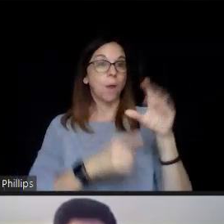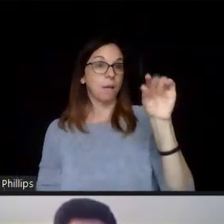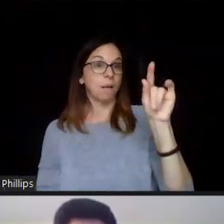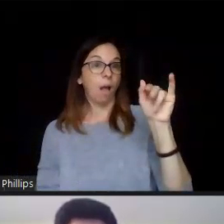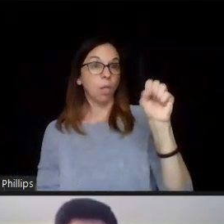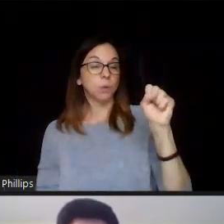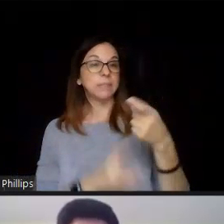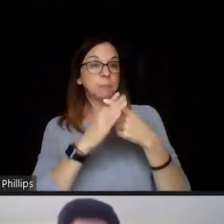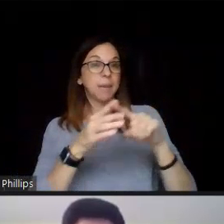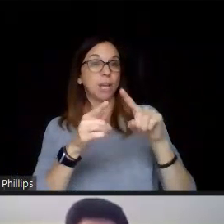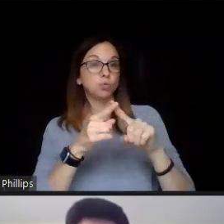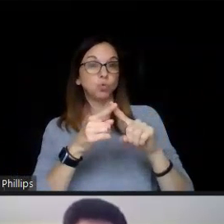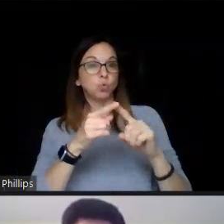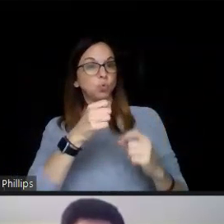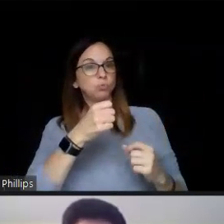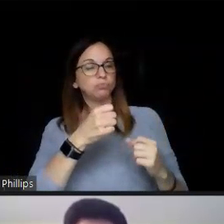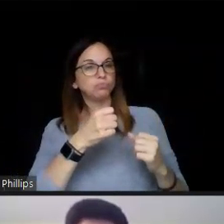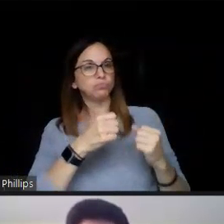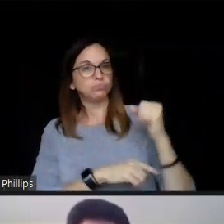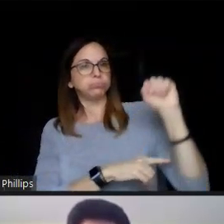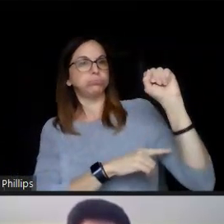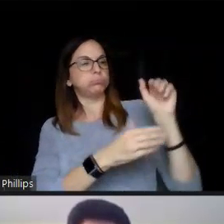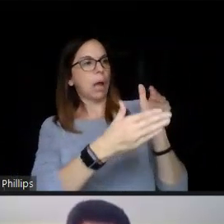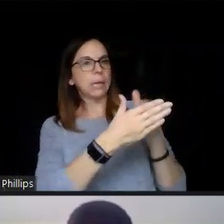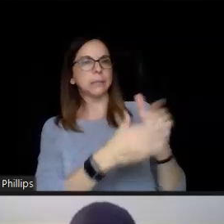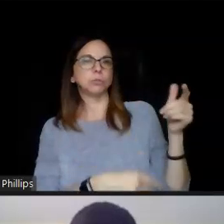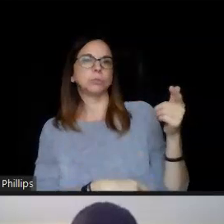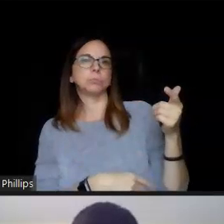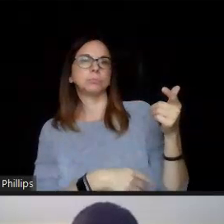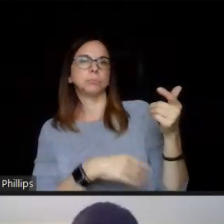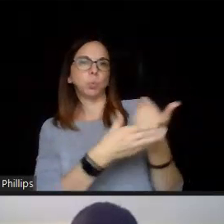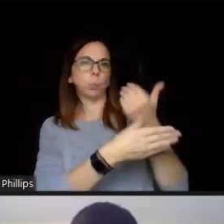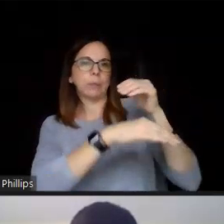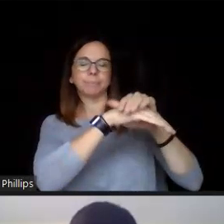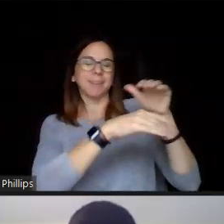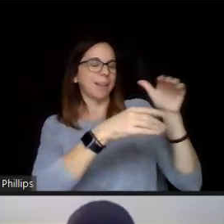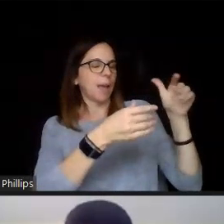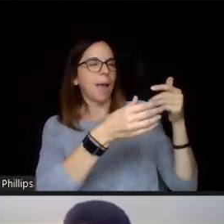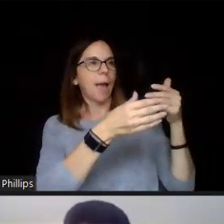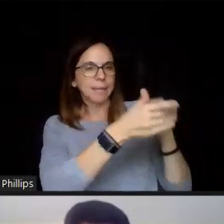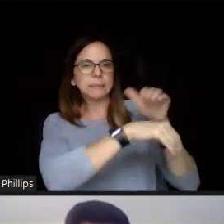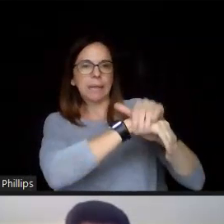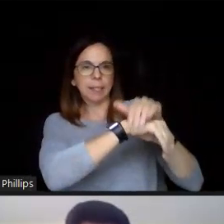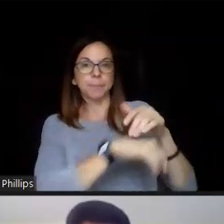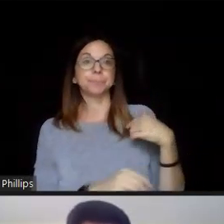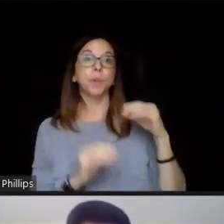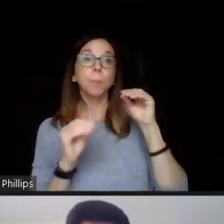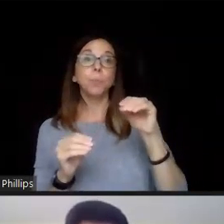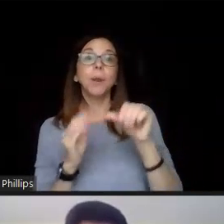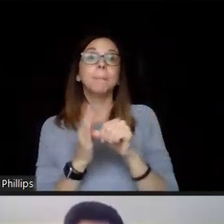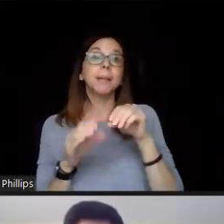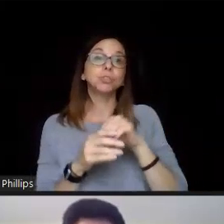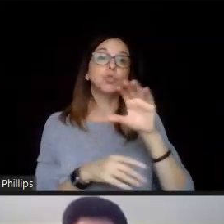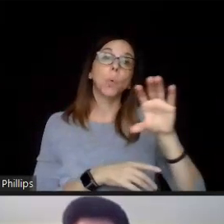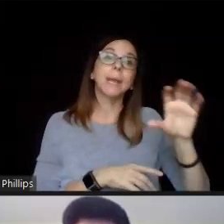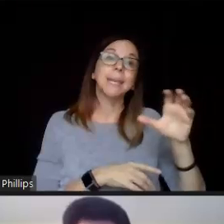Great Britain and ask for their own independence. I've put a page in your Canvas module that gives